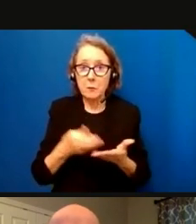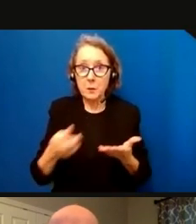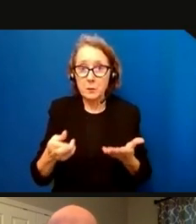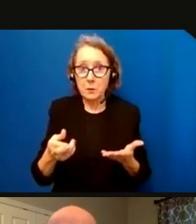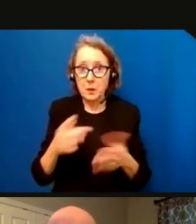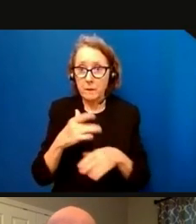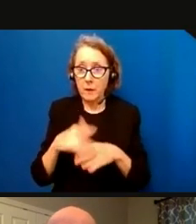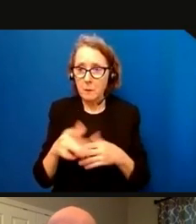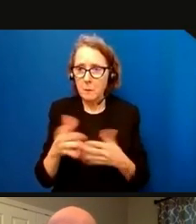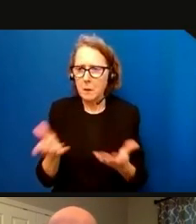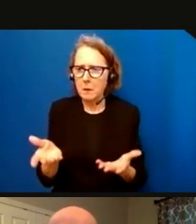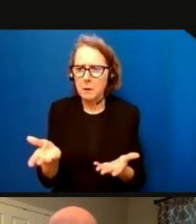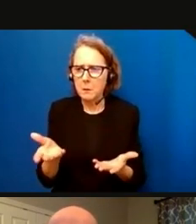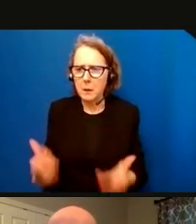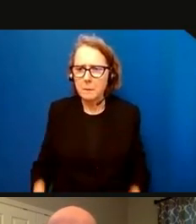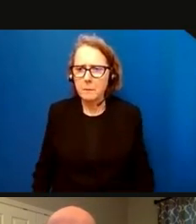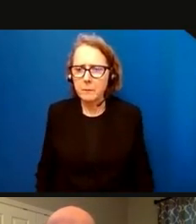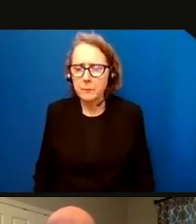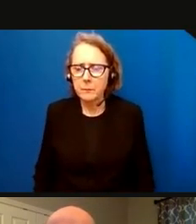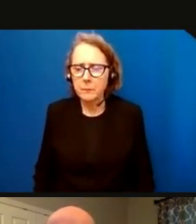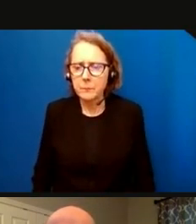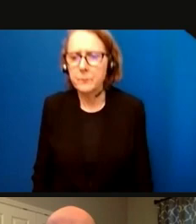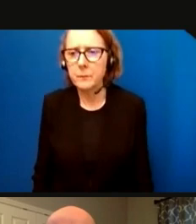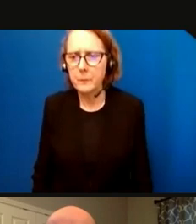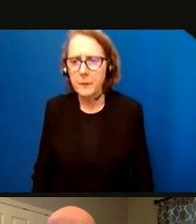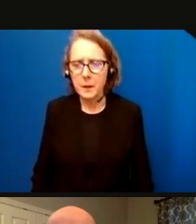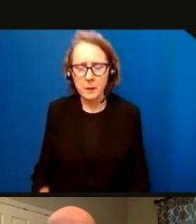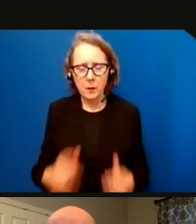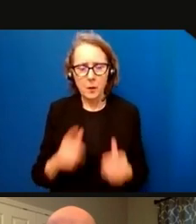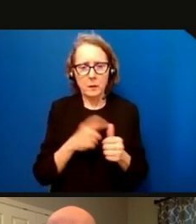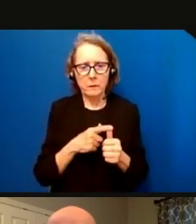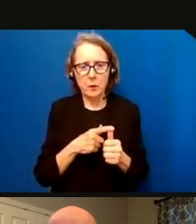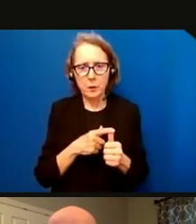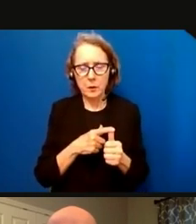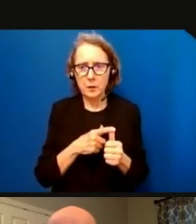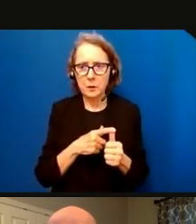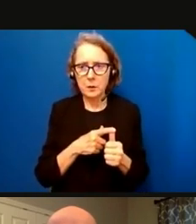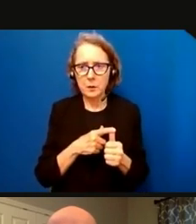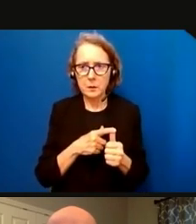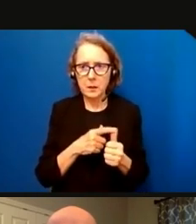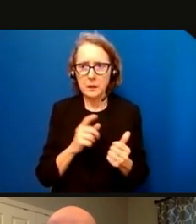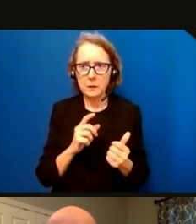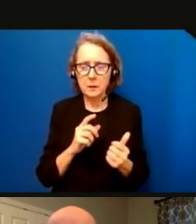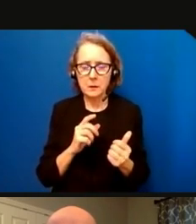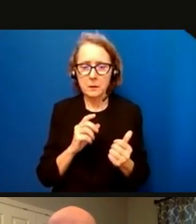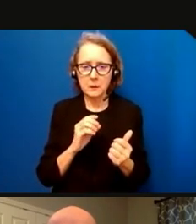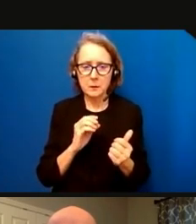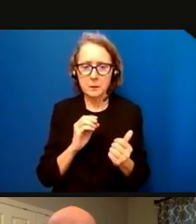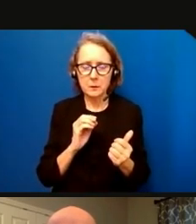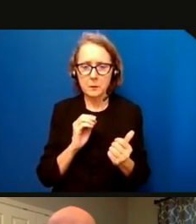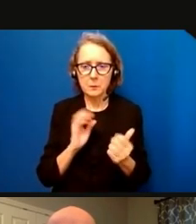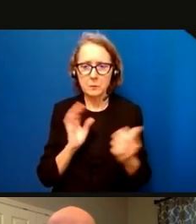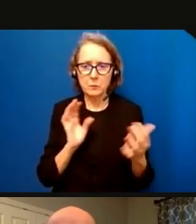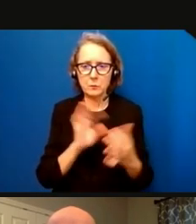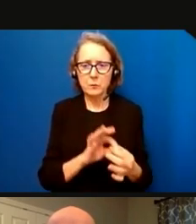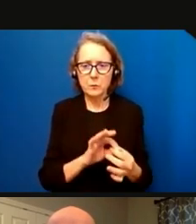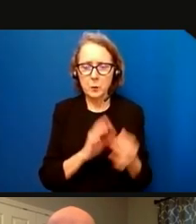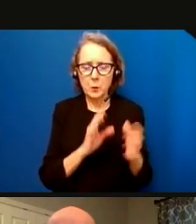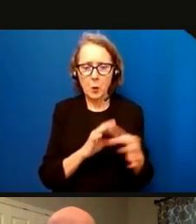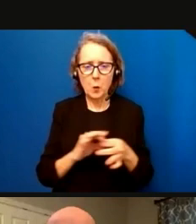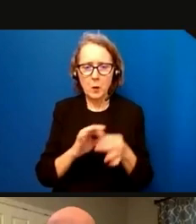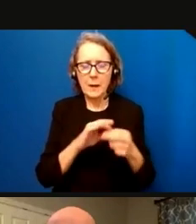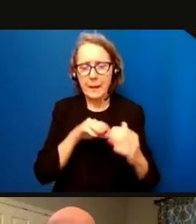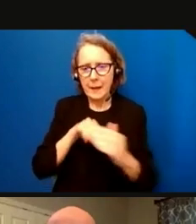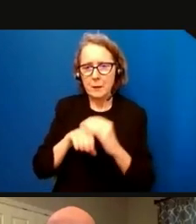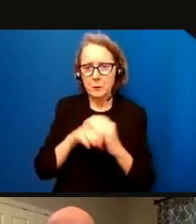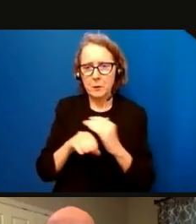them? So the first and foremost is to get onto a coordinated entry, get an assessment through a